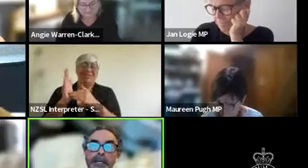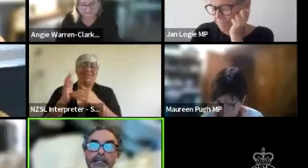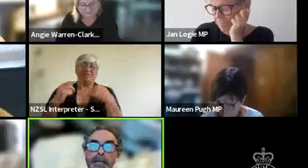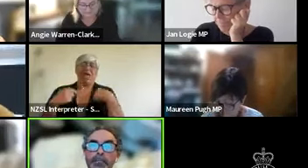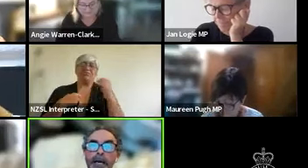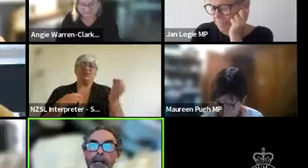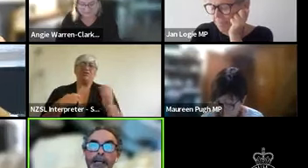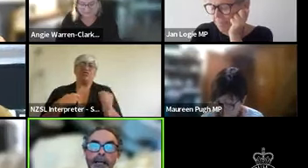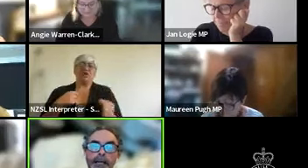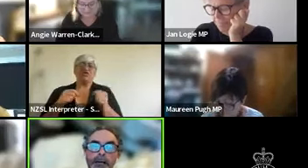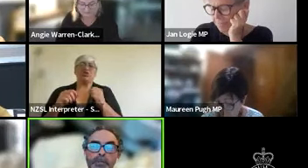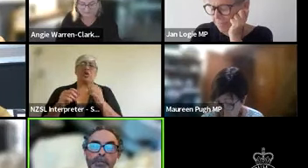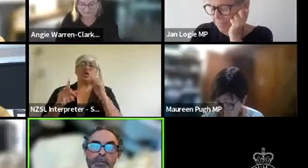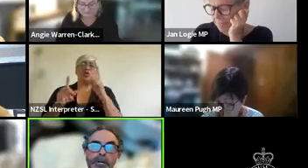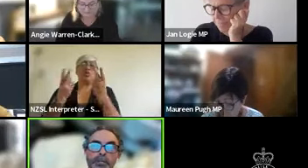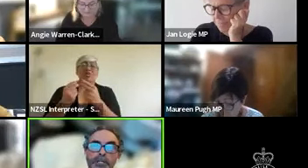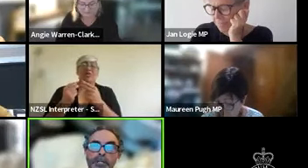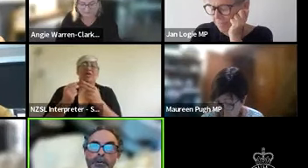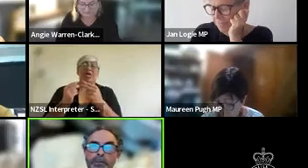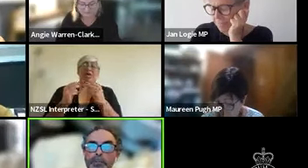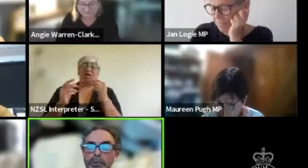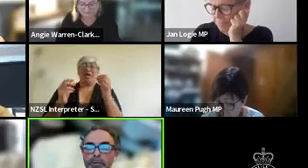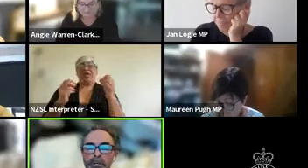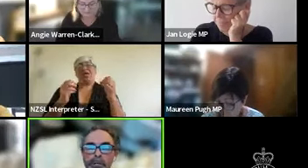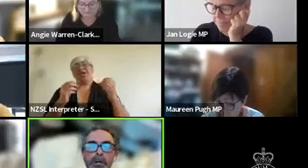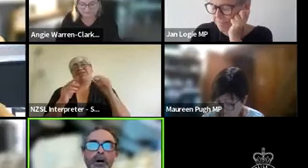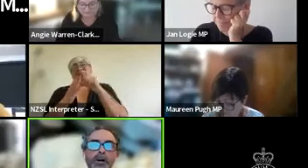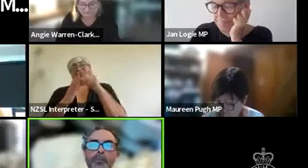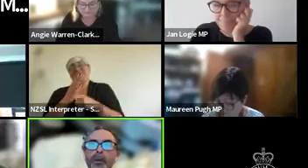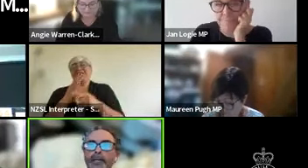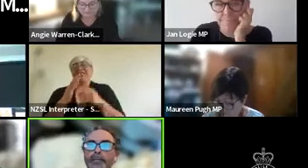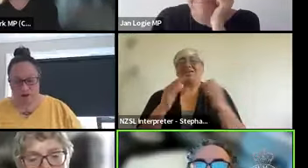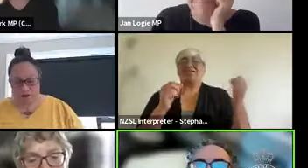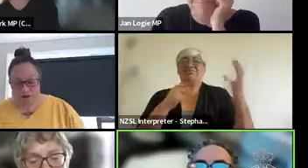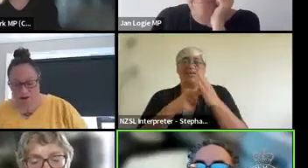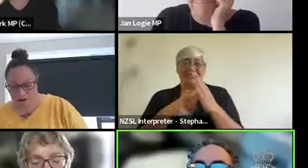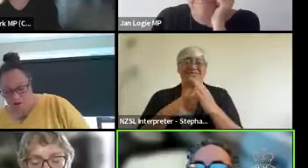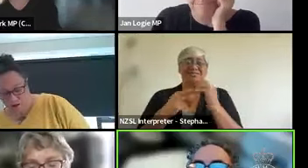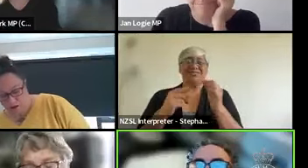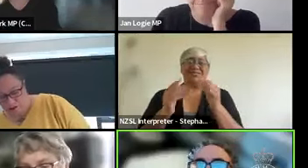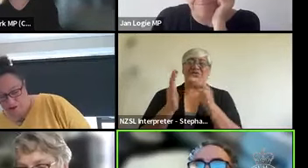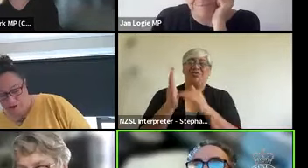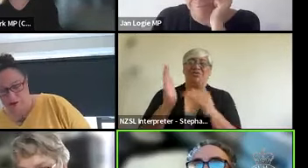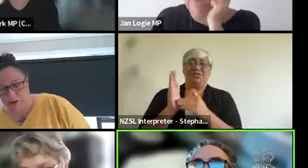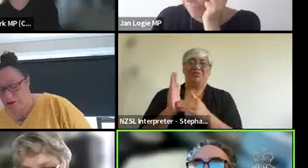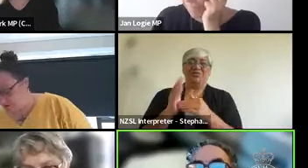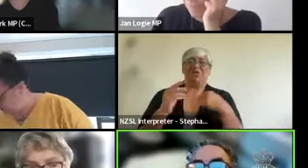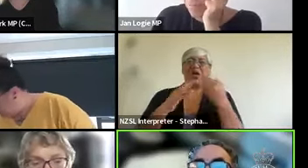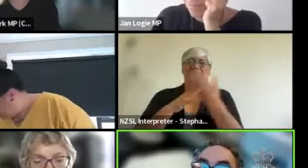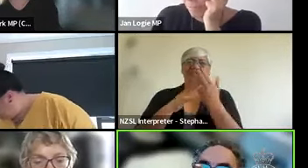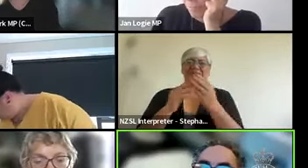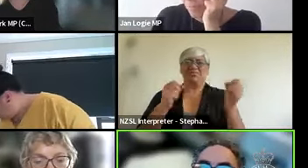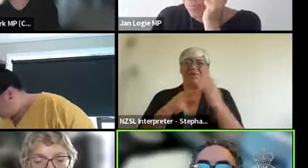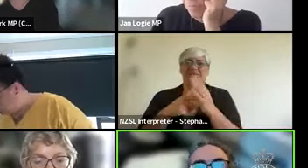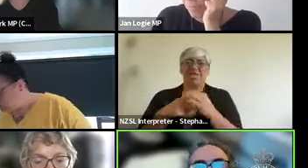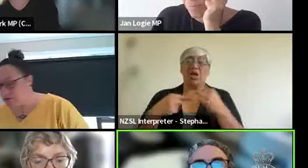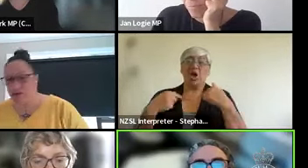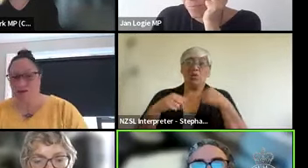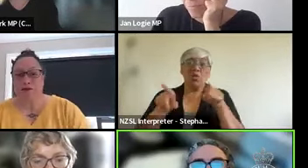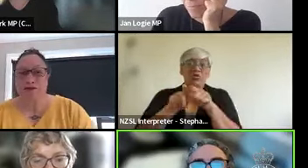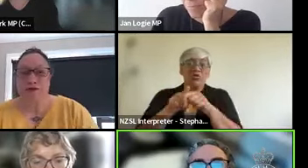the Access Matters campaign, and I'm also a trustee on the board of Blind and Low Vision Education Network New Zealand, the